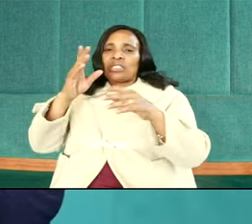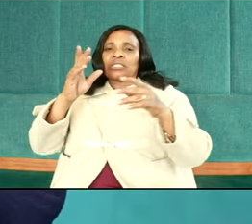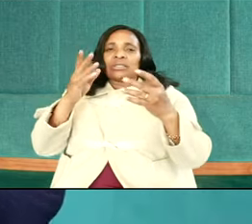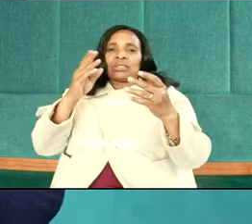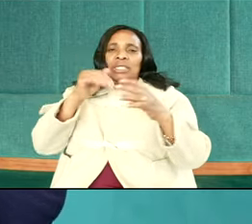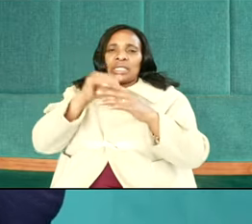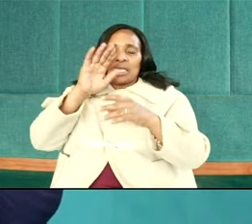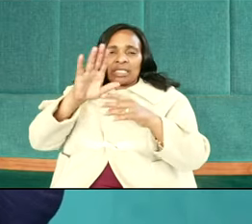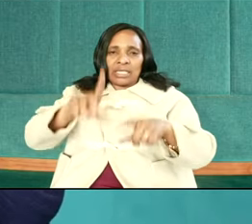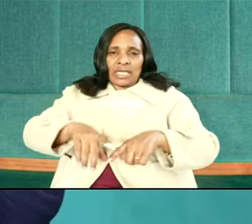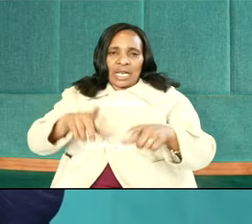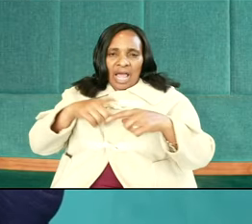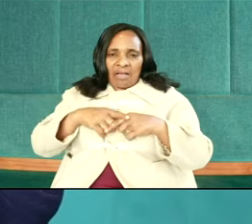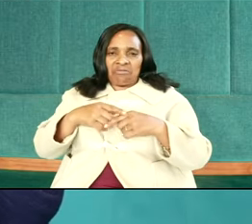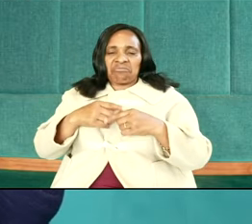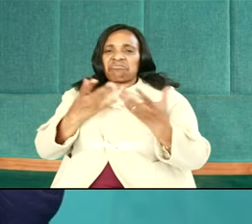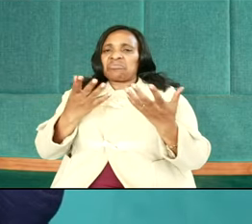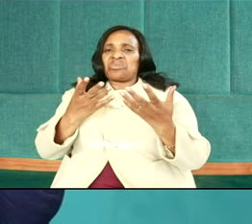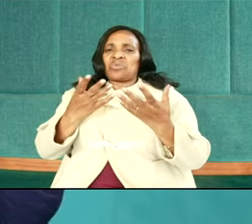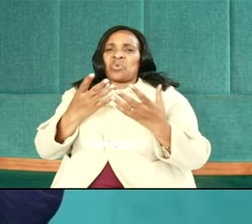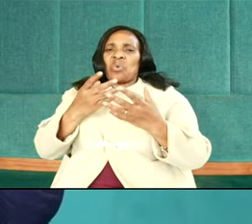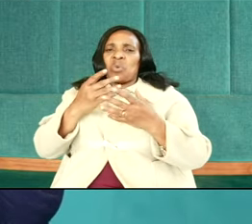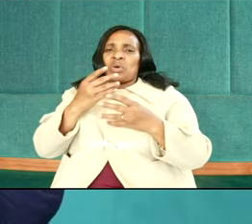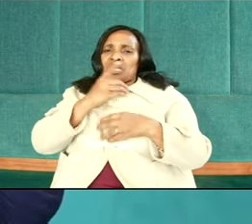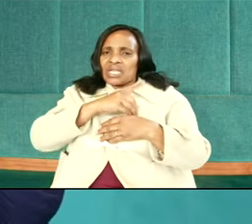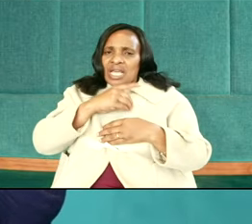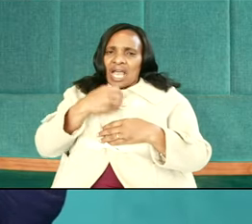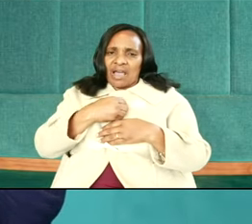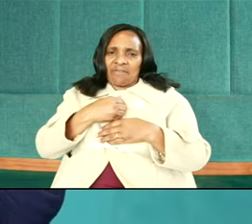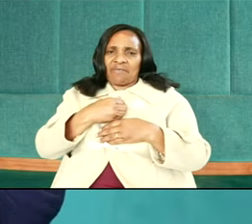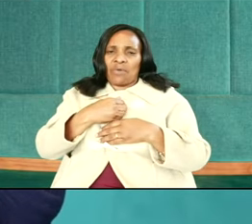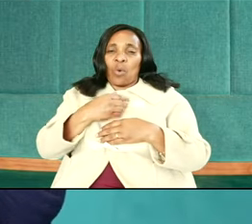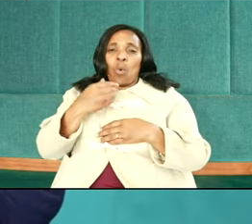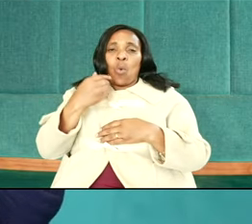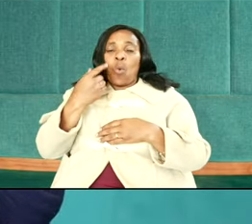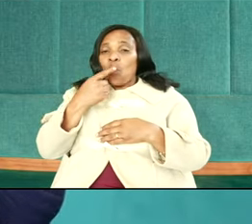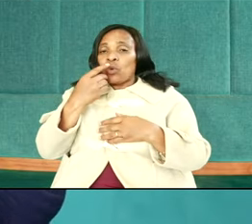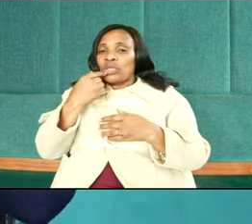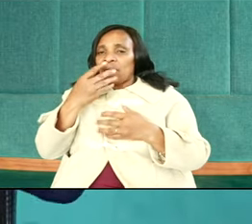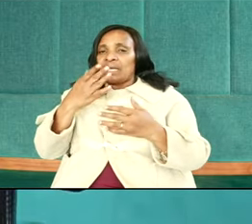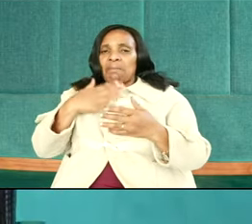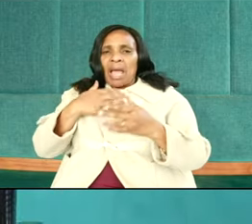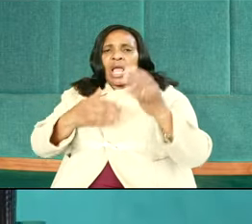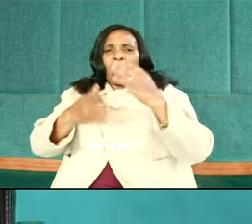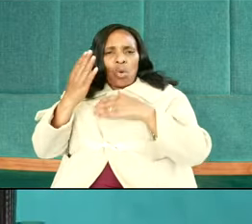the DM and he's like, "My guy, my girl, like,